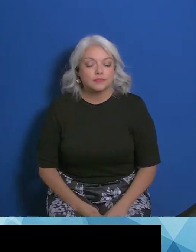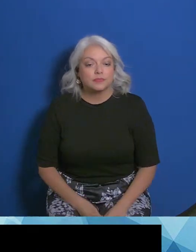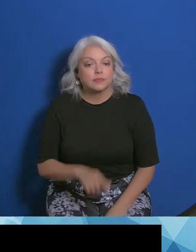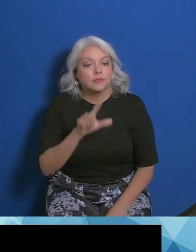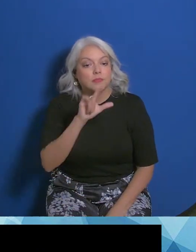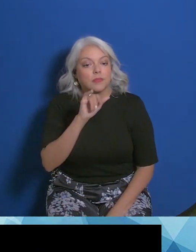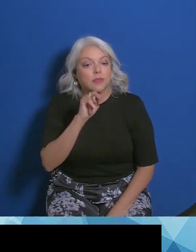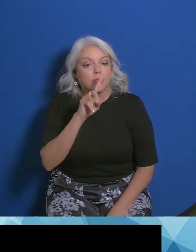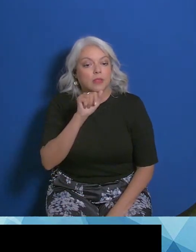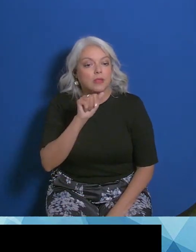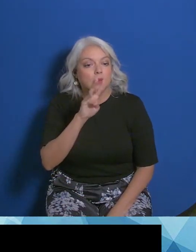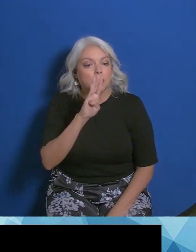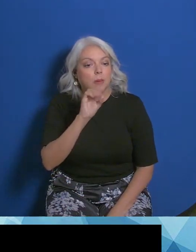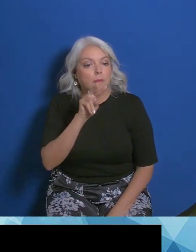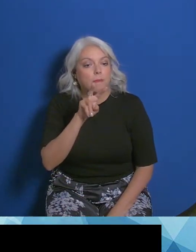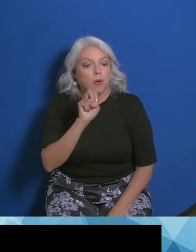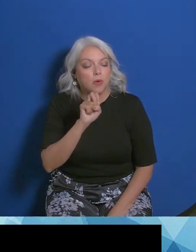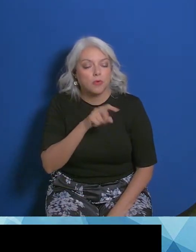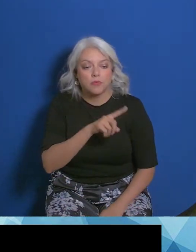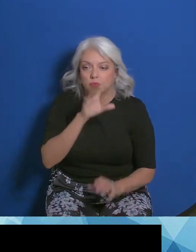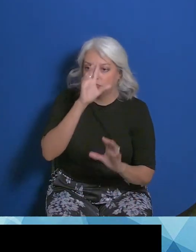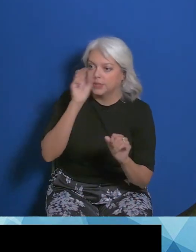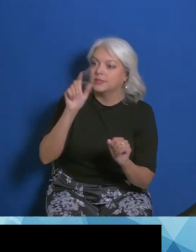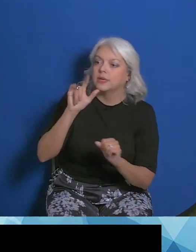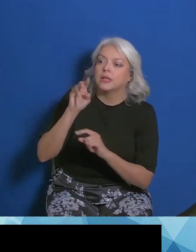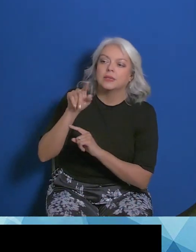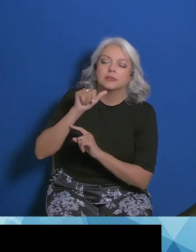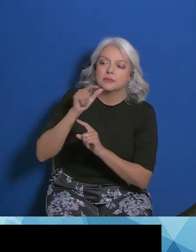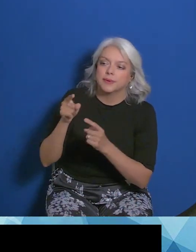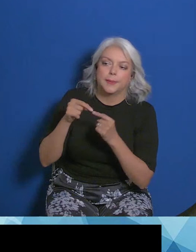Linda Bobe, Linda will not be attending.